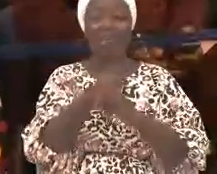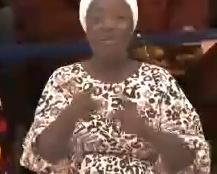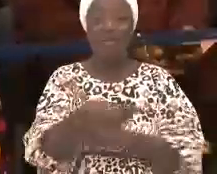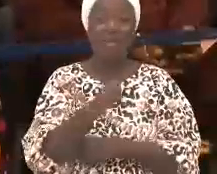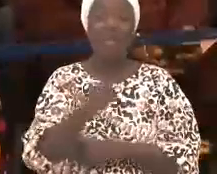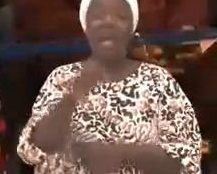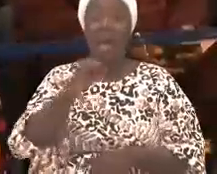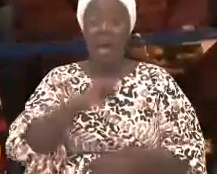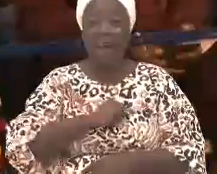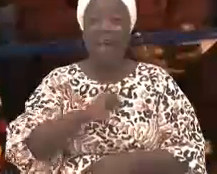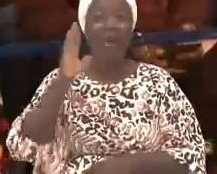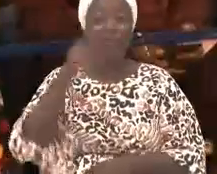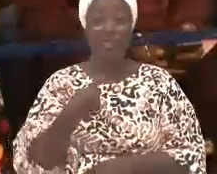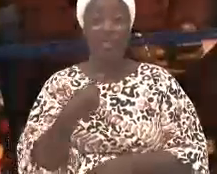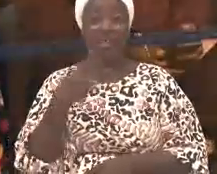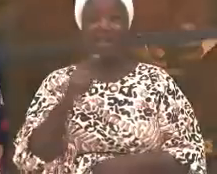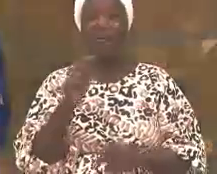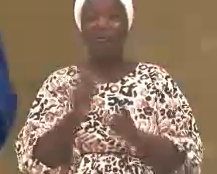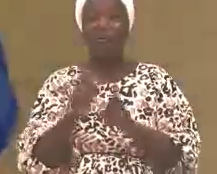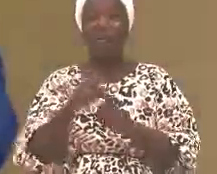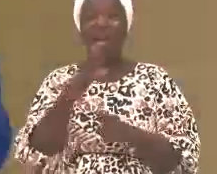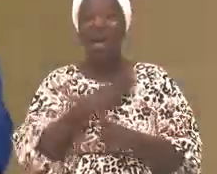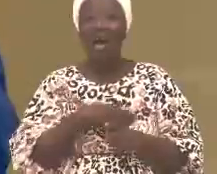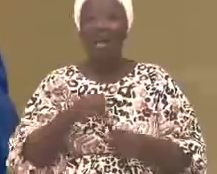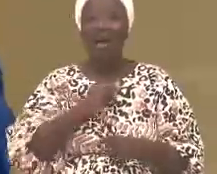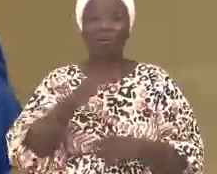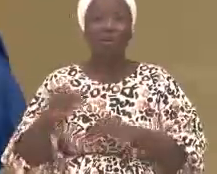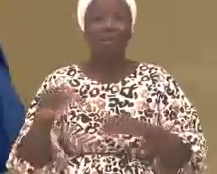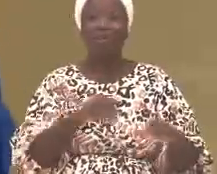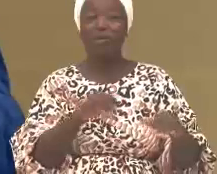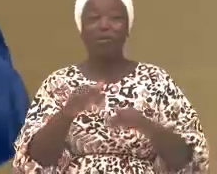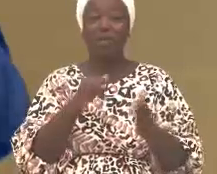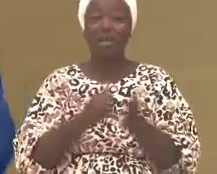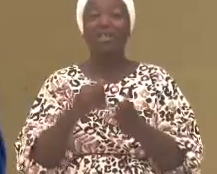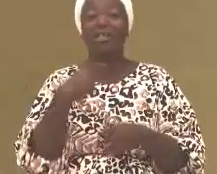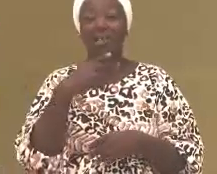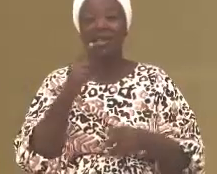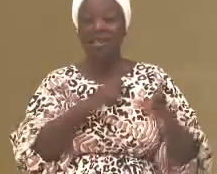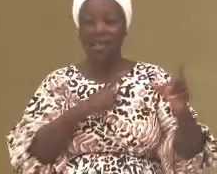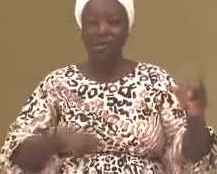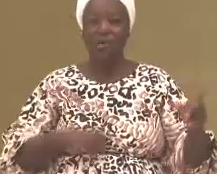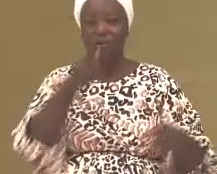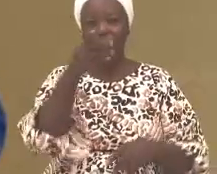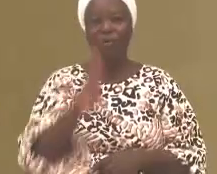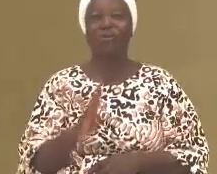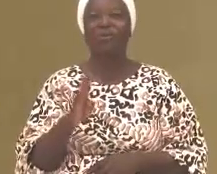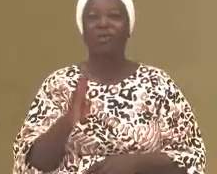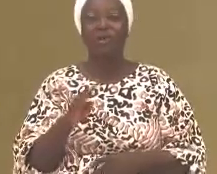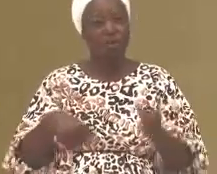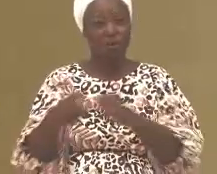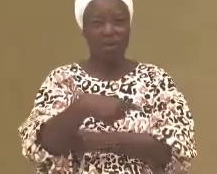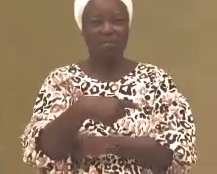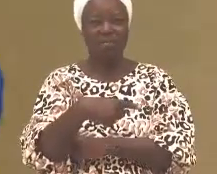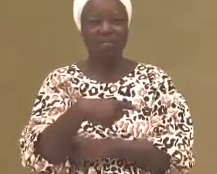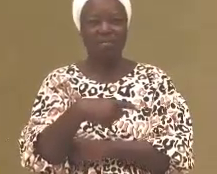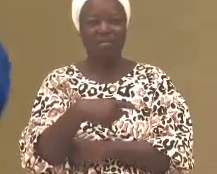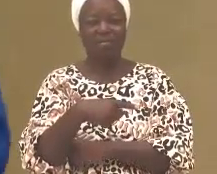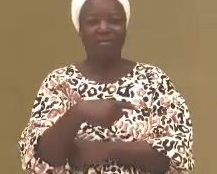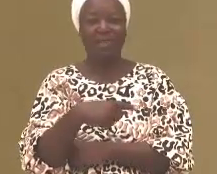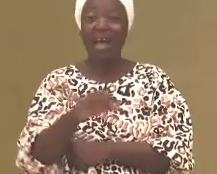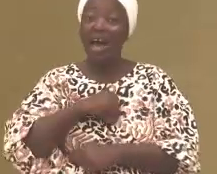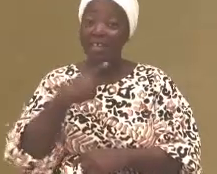will say the word. I will perform it, says the Lord God. Today, I